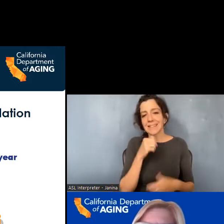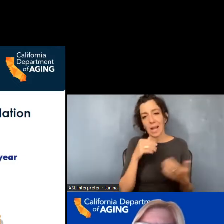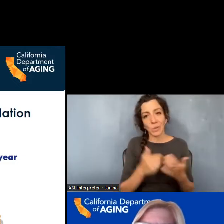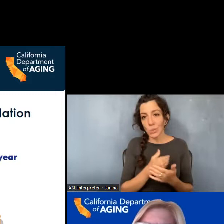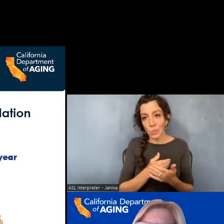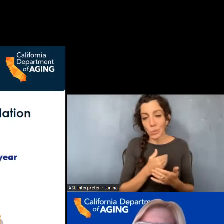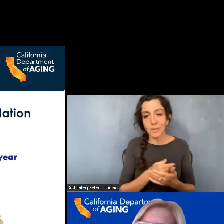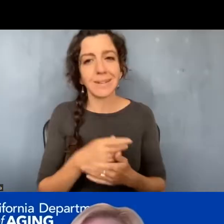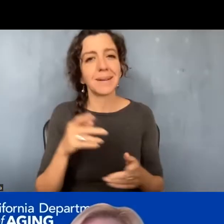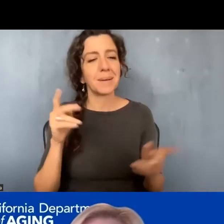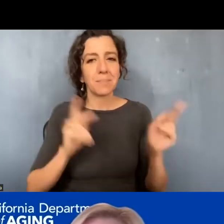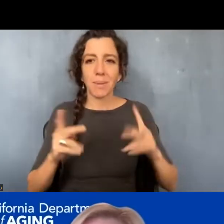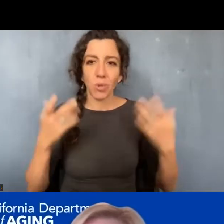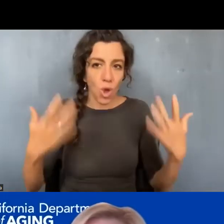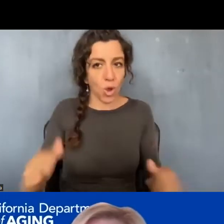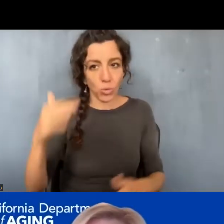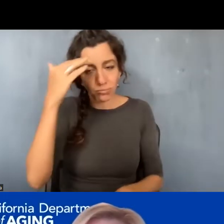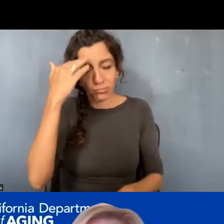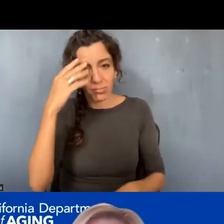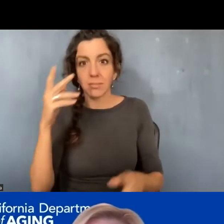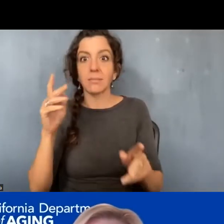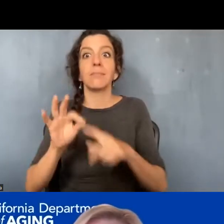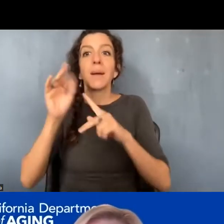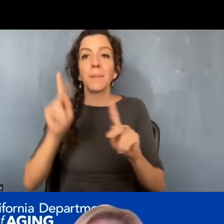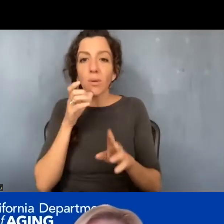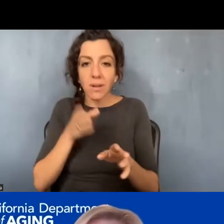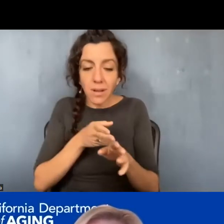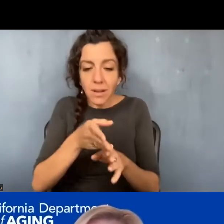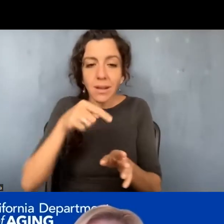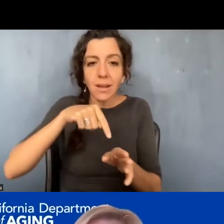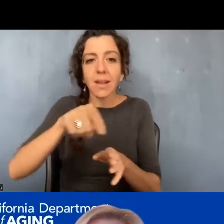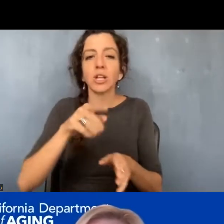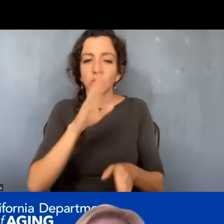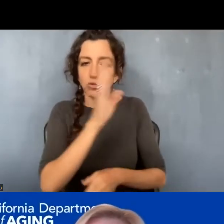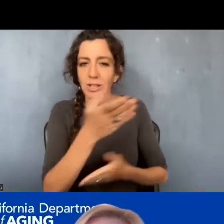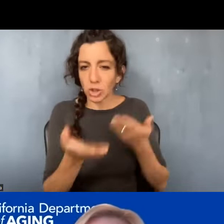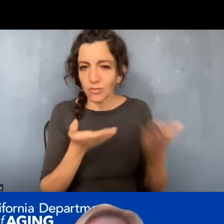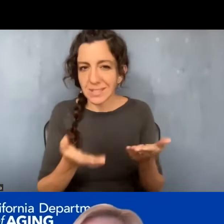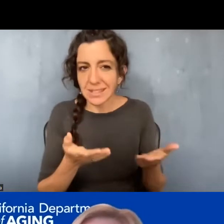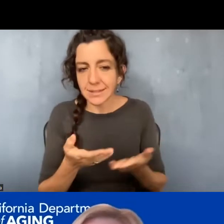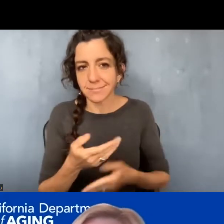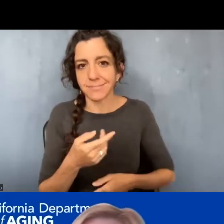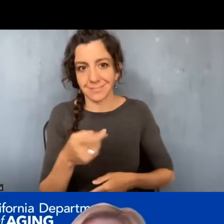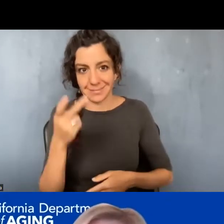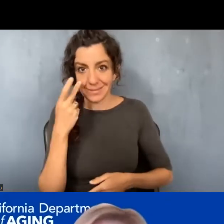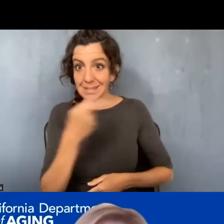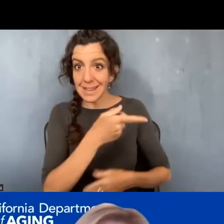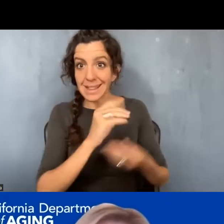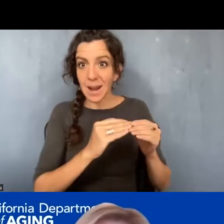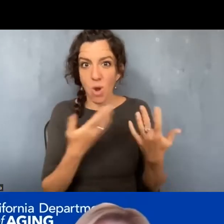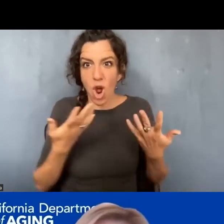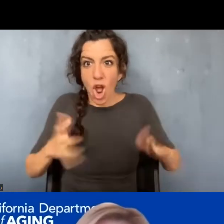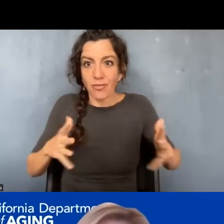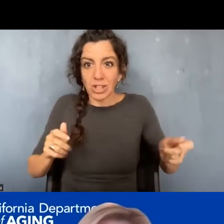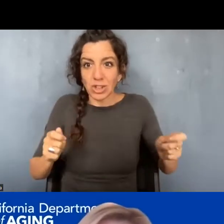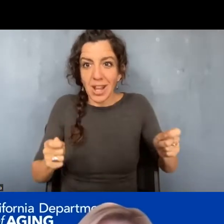who is in direct service provision and is already seeing these numbers reach their doors, their phone lines,